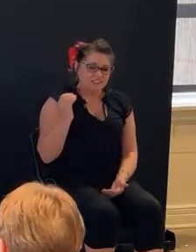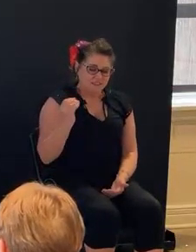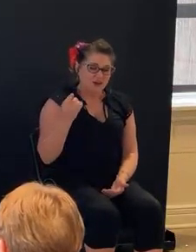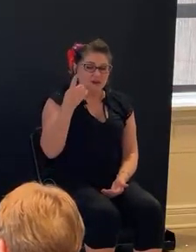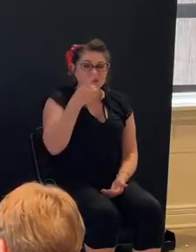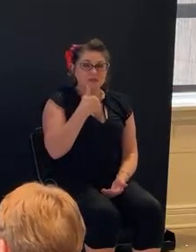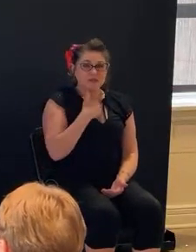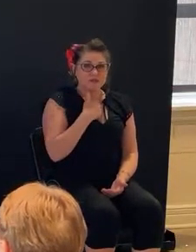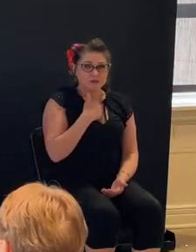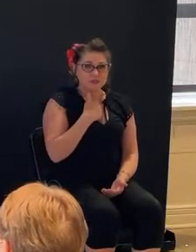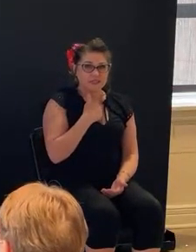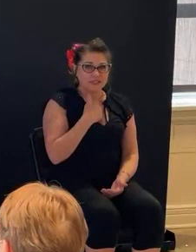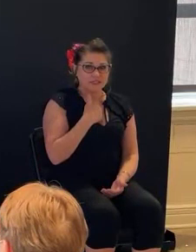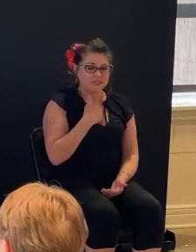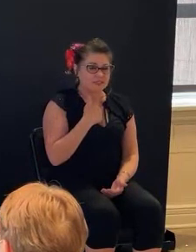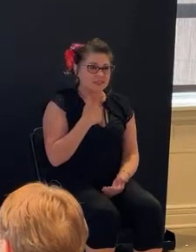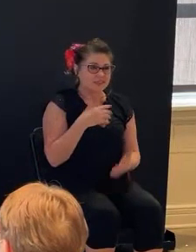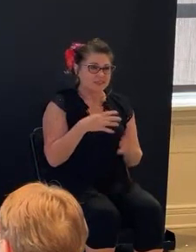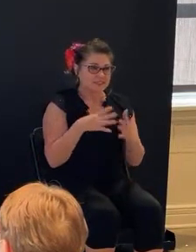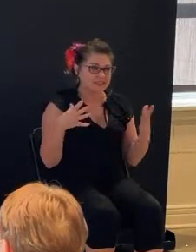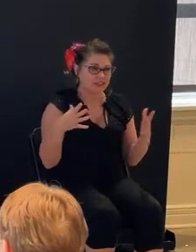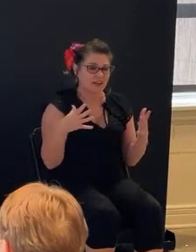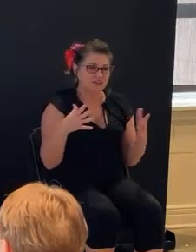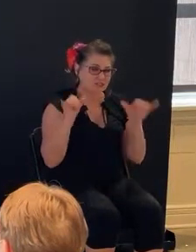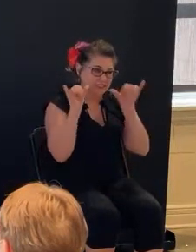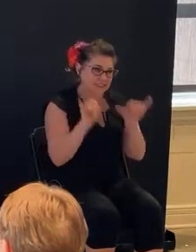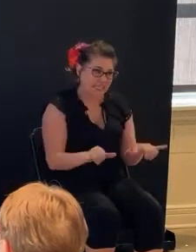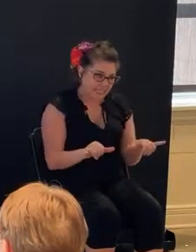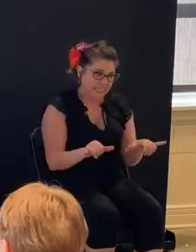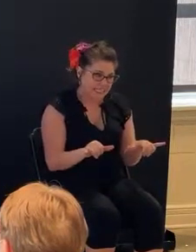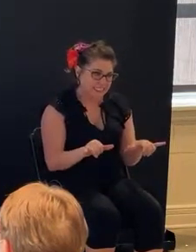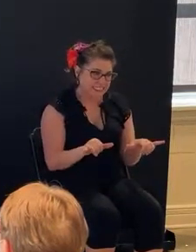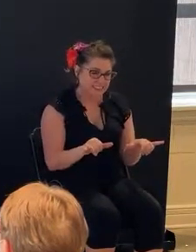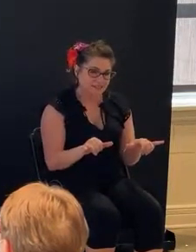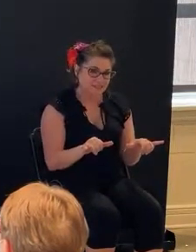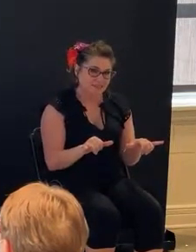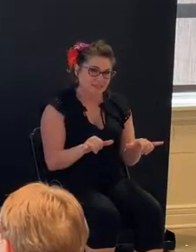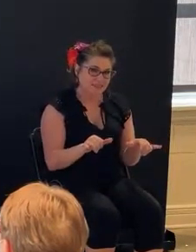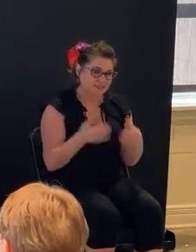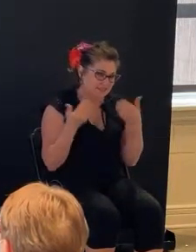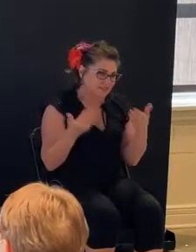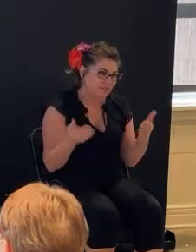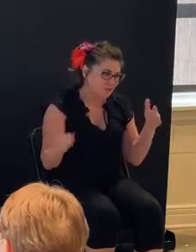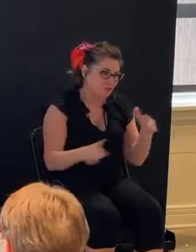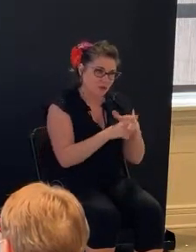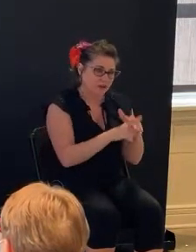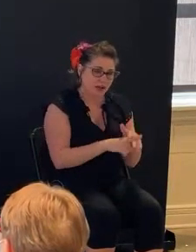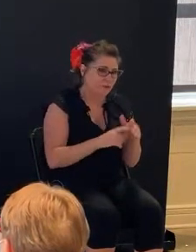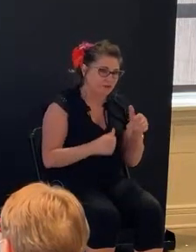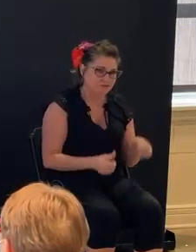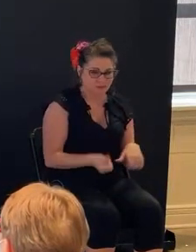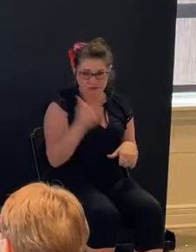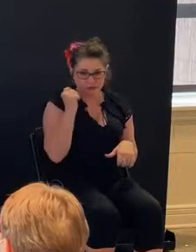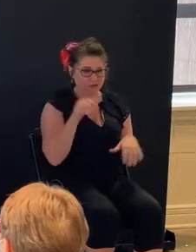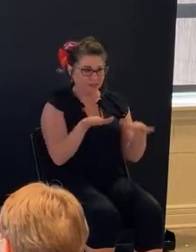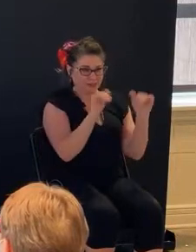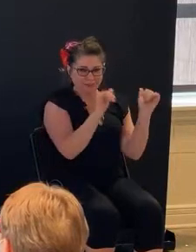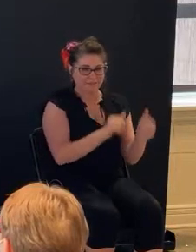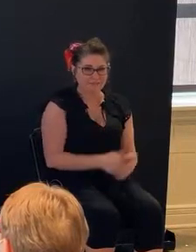for me, it's just sticking with it, you know, like getting in there and kind of refusing to leave, and then